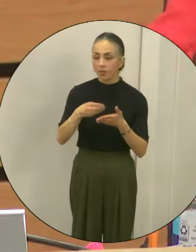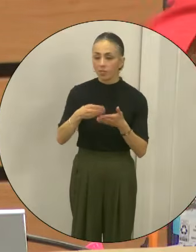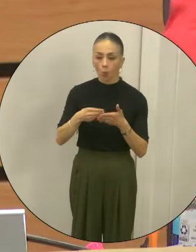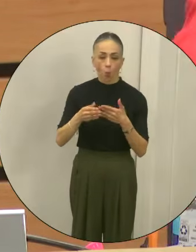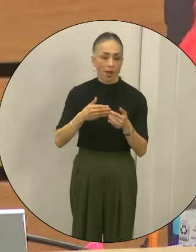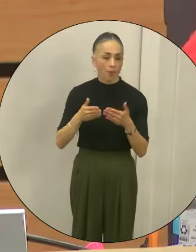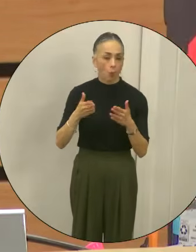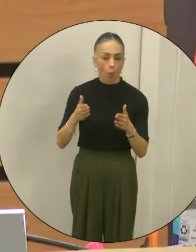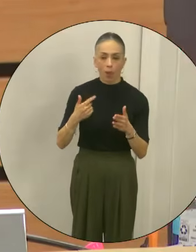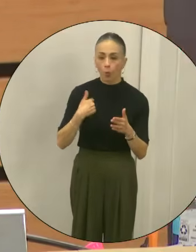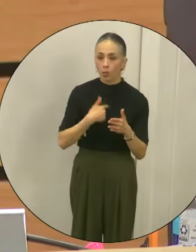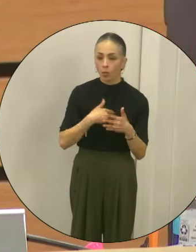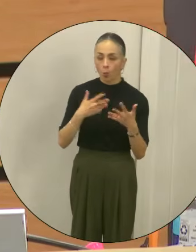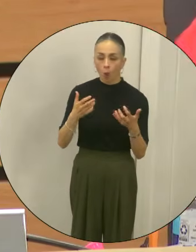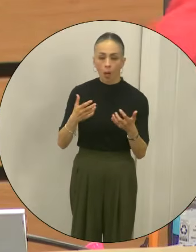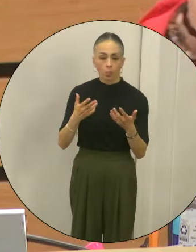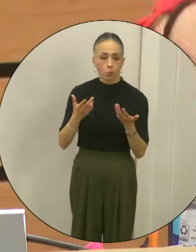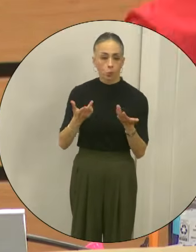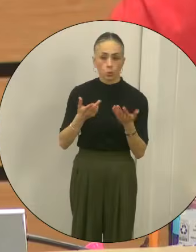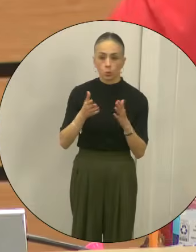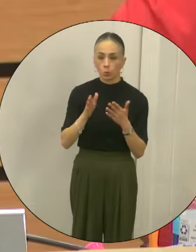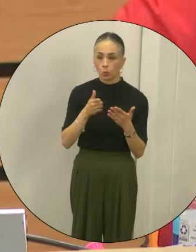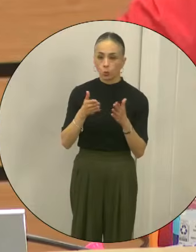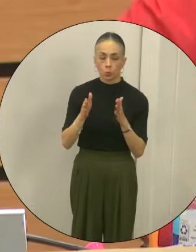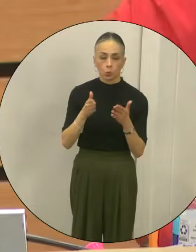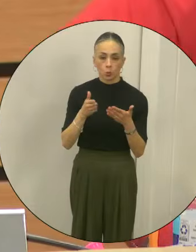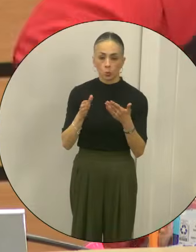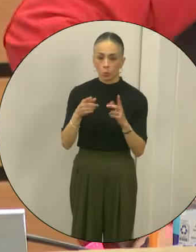way we want to point that to. But I think